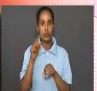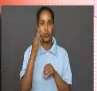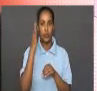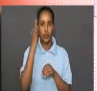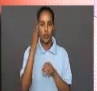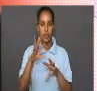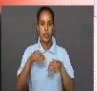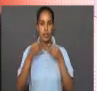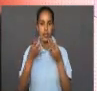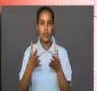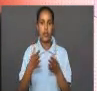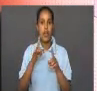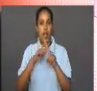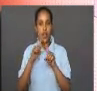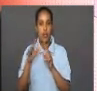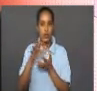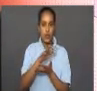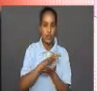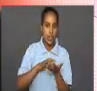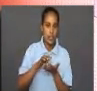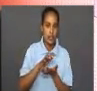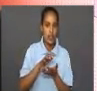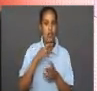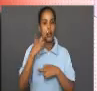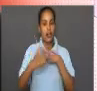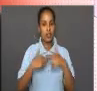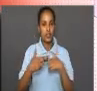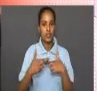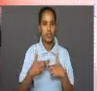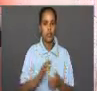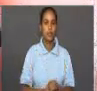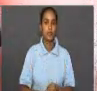be given a heterogeneous reaction.